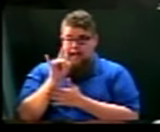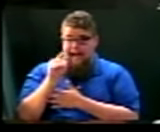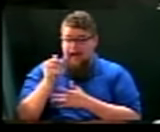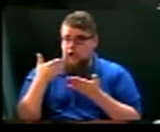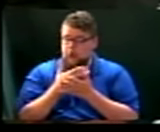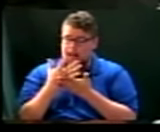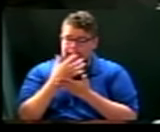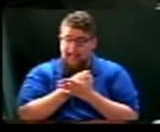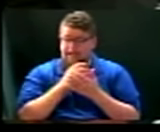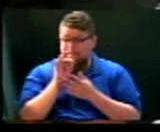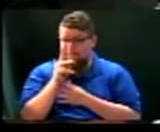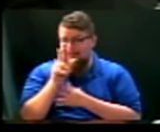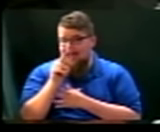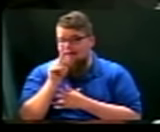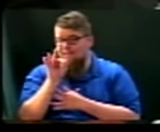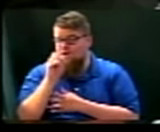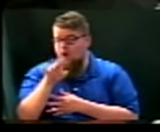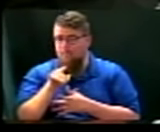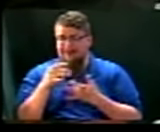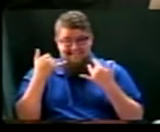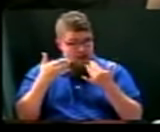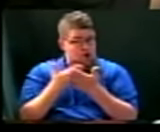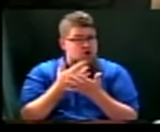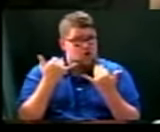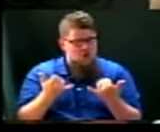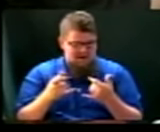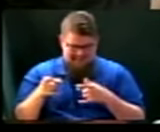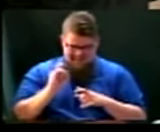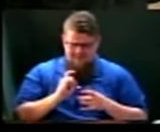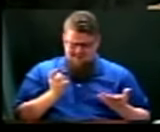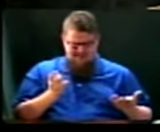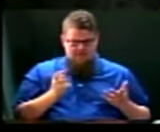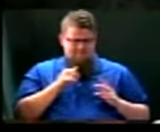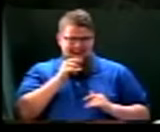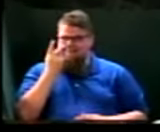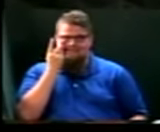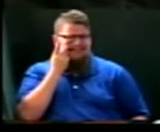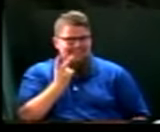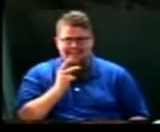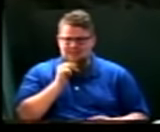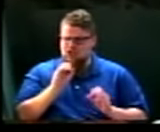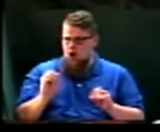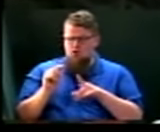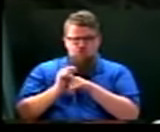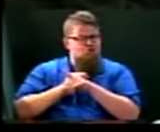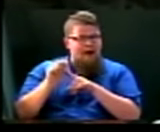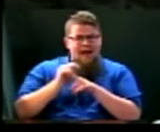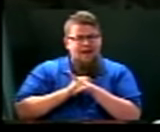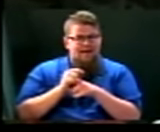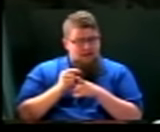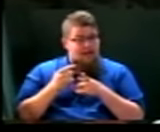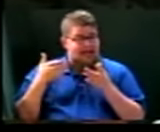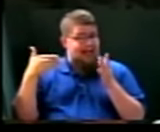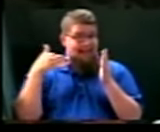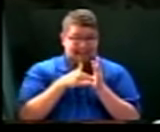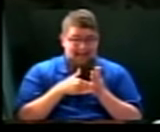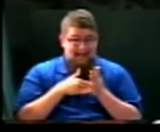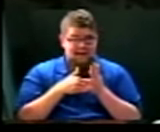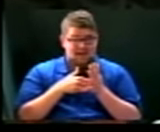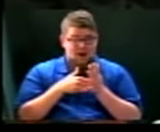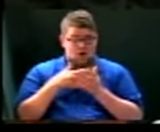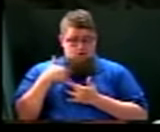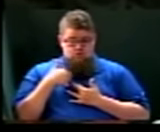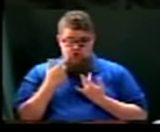platform. We have not had any training on it. We have not even seen it. So once again, we will be training as we fly on